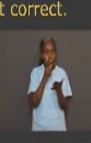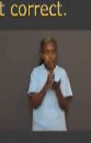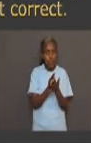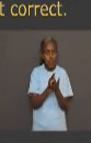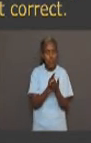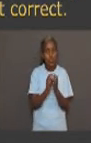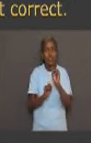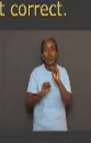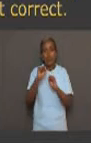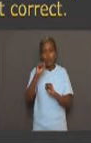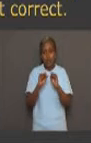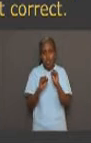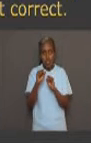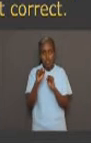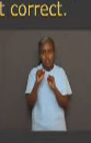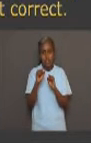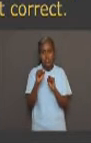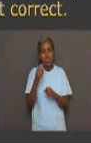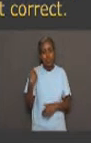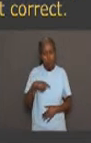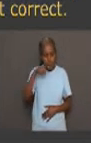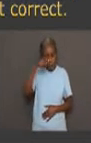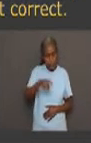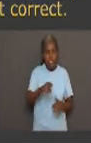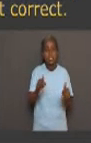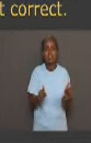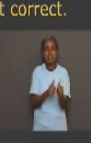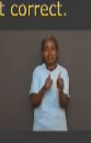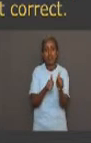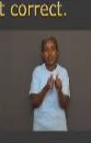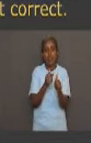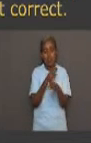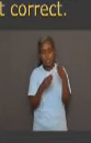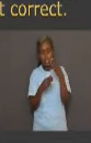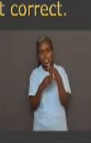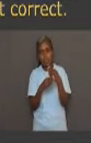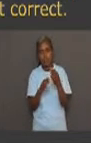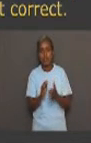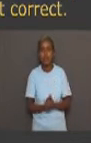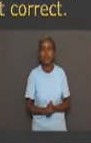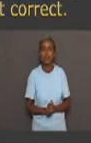by contradiction, we must follow these steps.